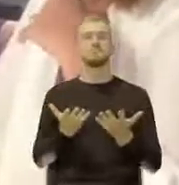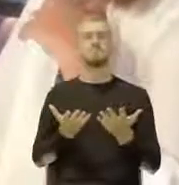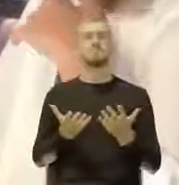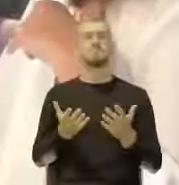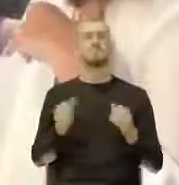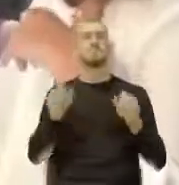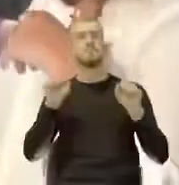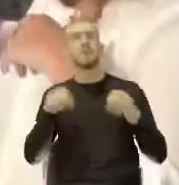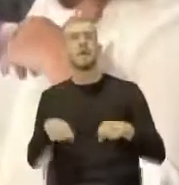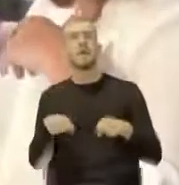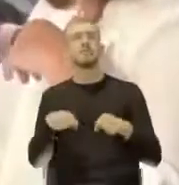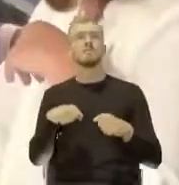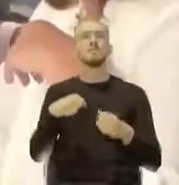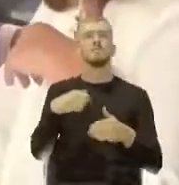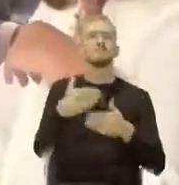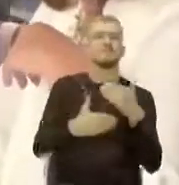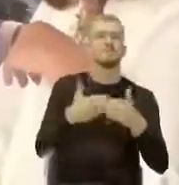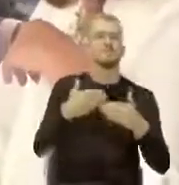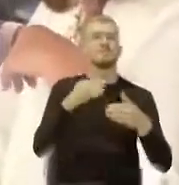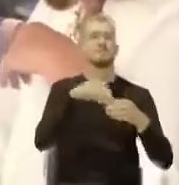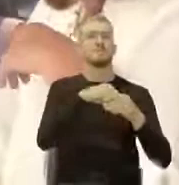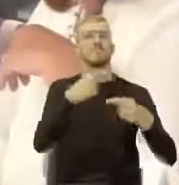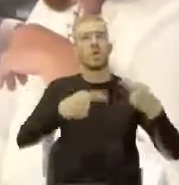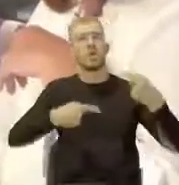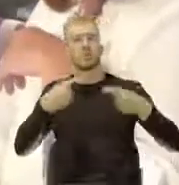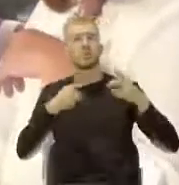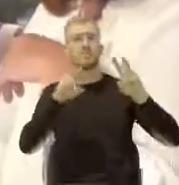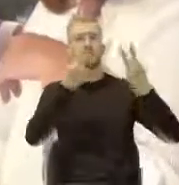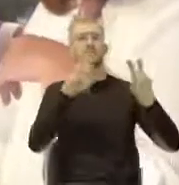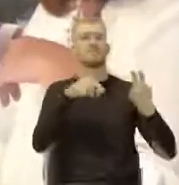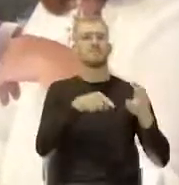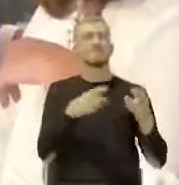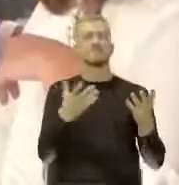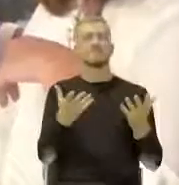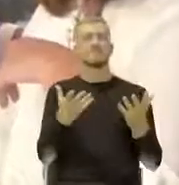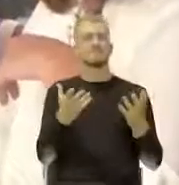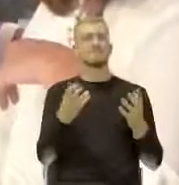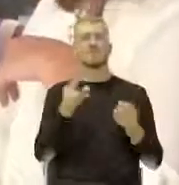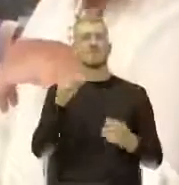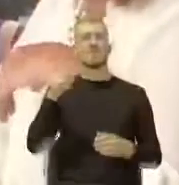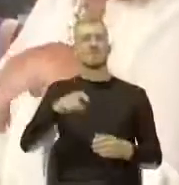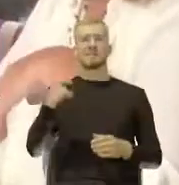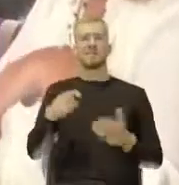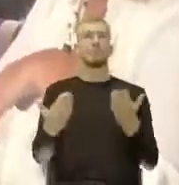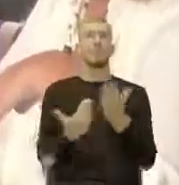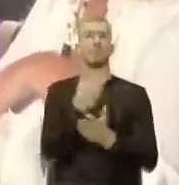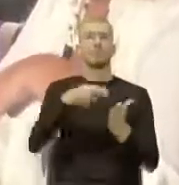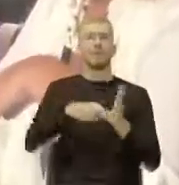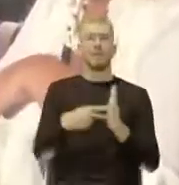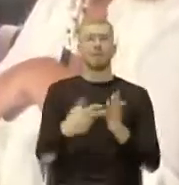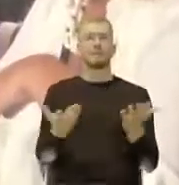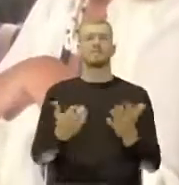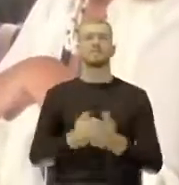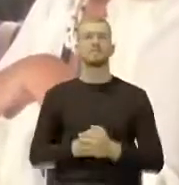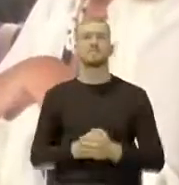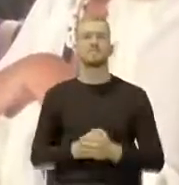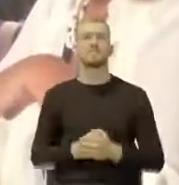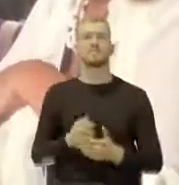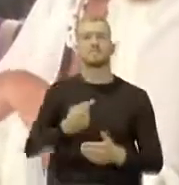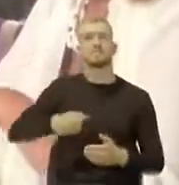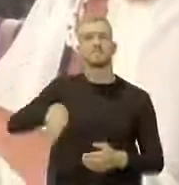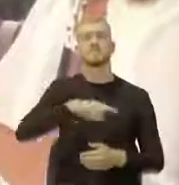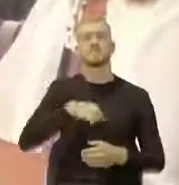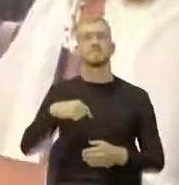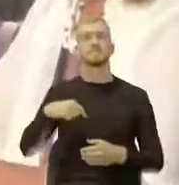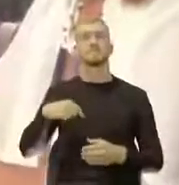So let's make and ensure that the decentralization allowed us to do this, in addition to the education